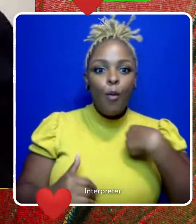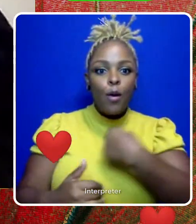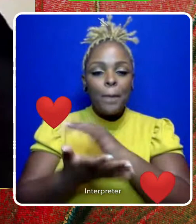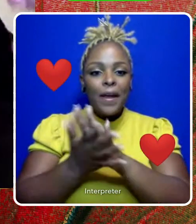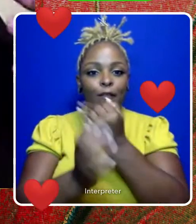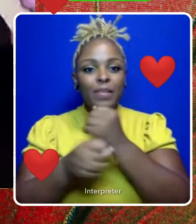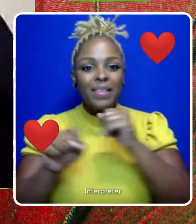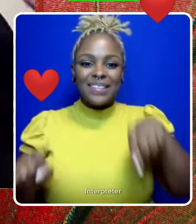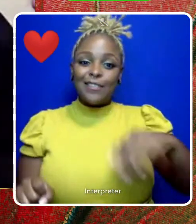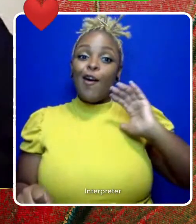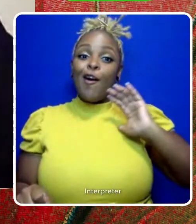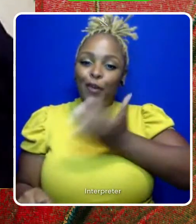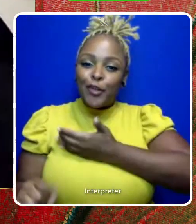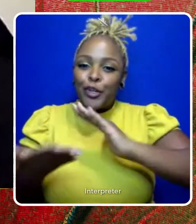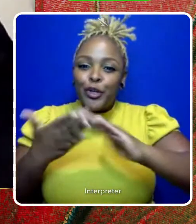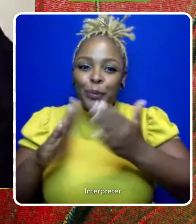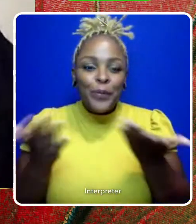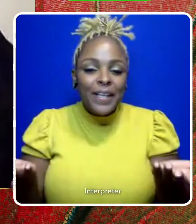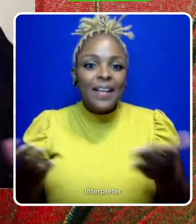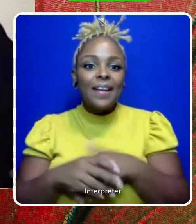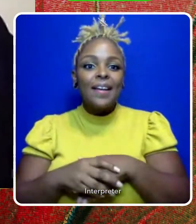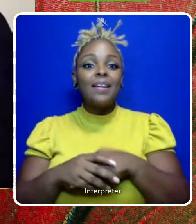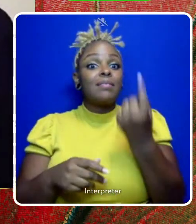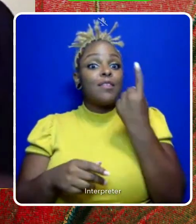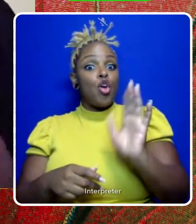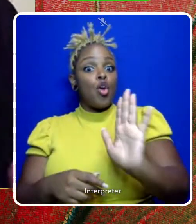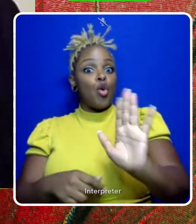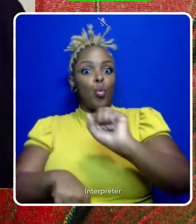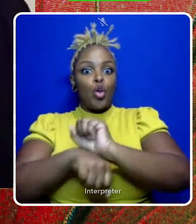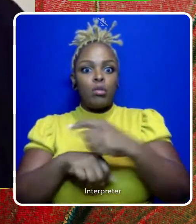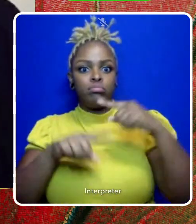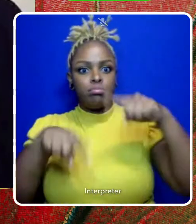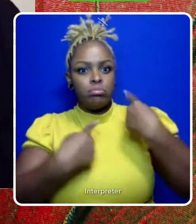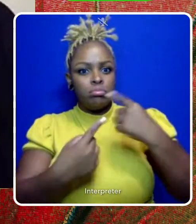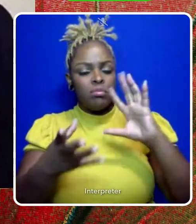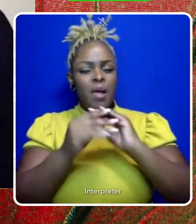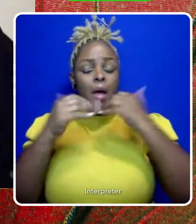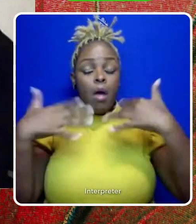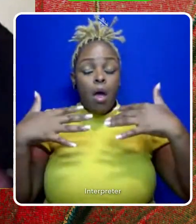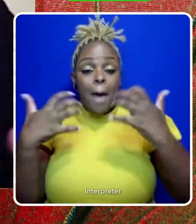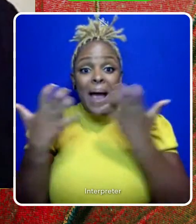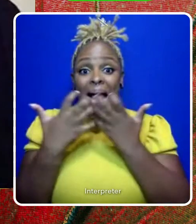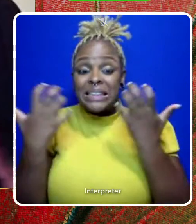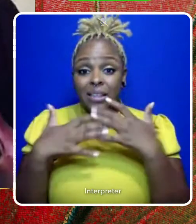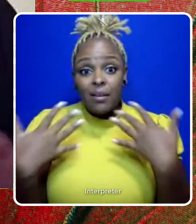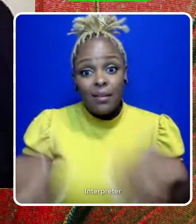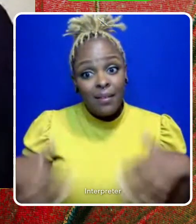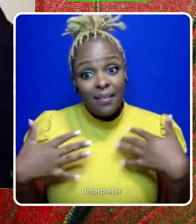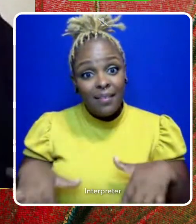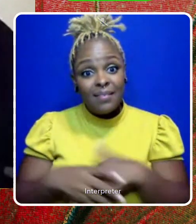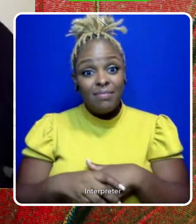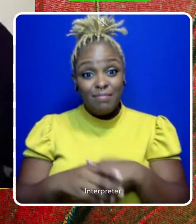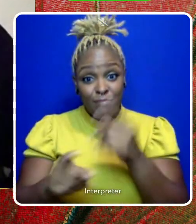the work so far has just been amazing. It just been come on. It's just